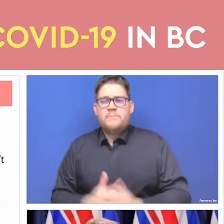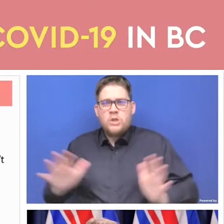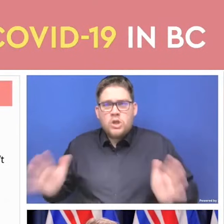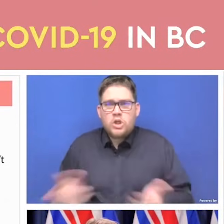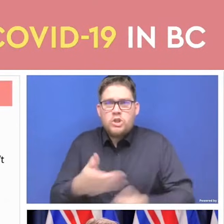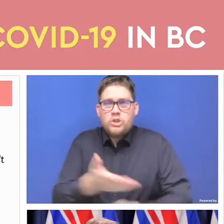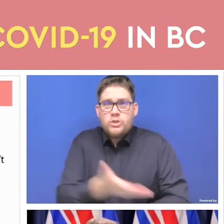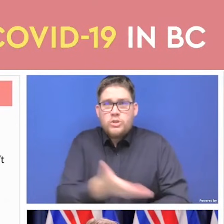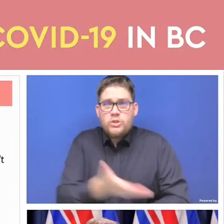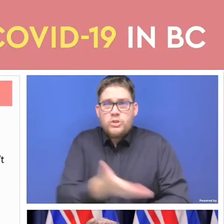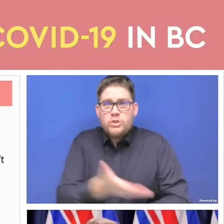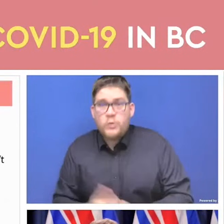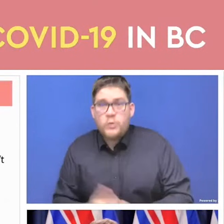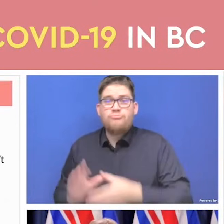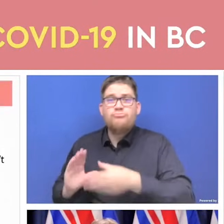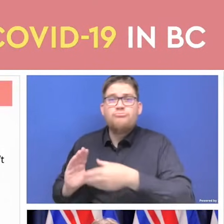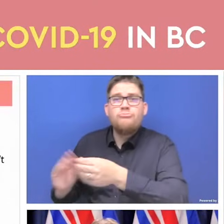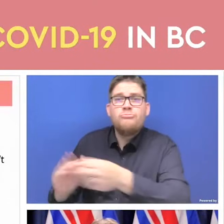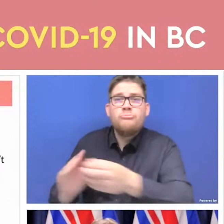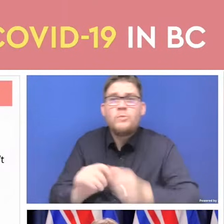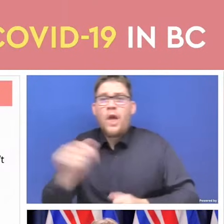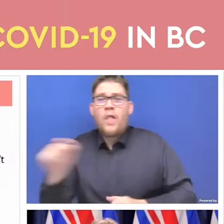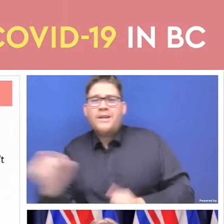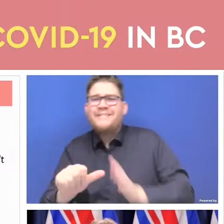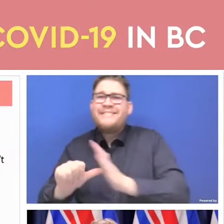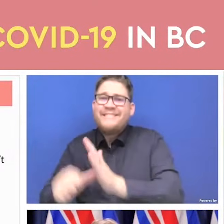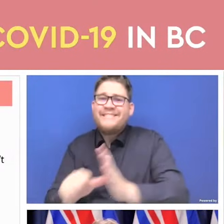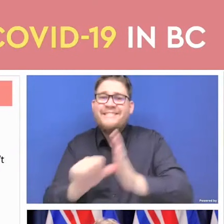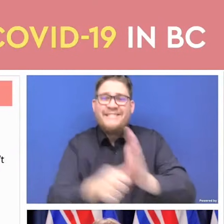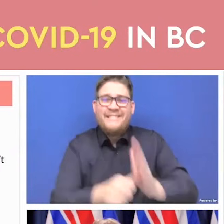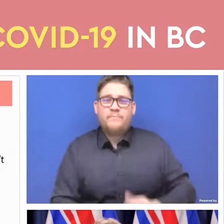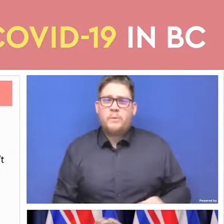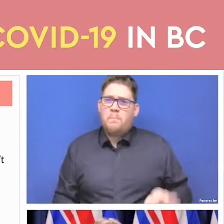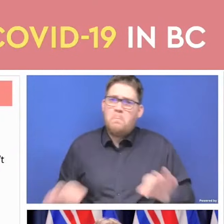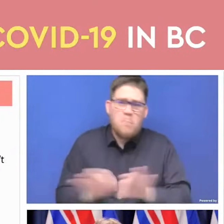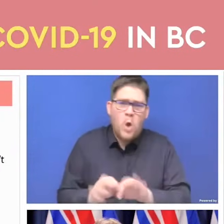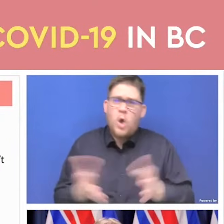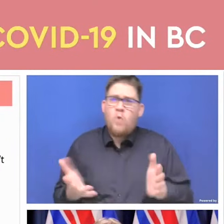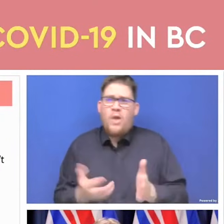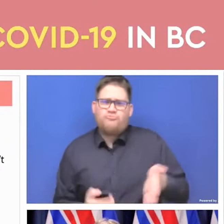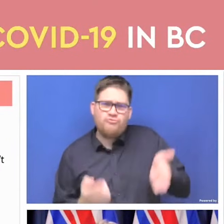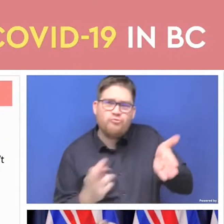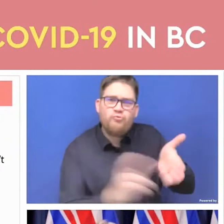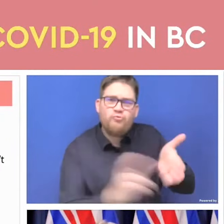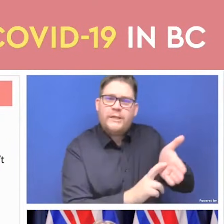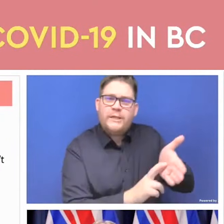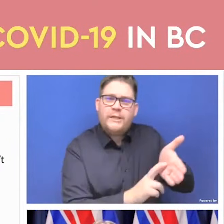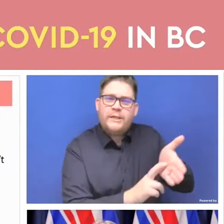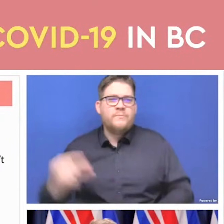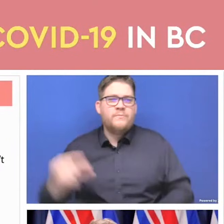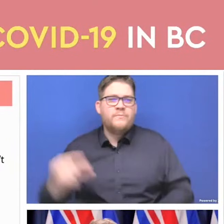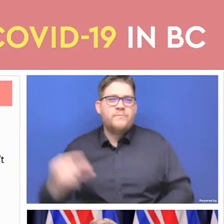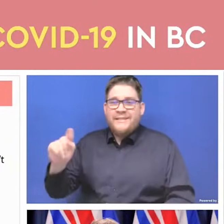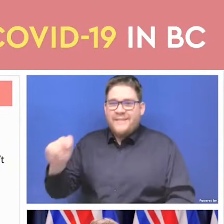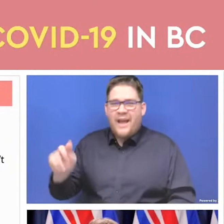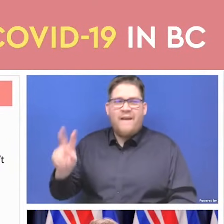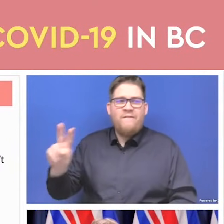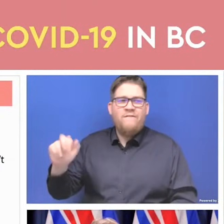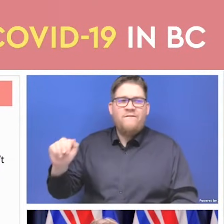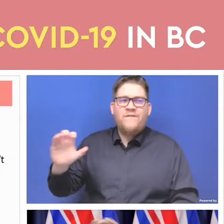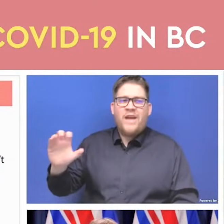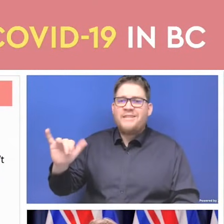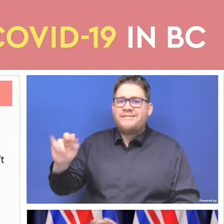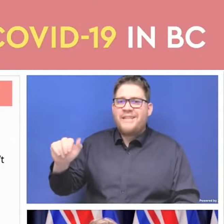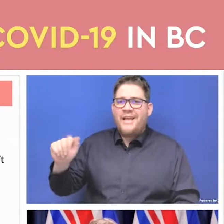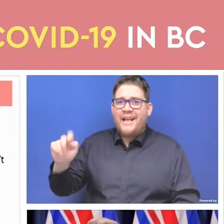wherever you can, that everyone should get registered in the Get Vaccinated system. It's very easy. It will allow